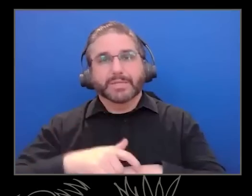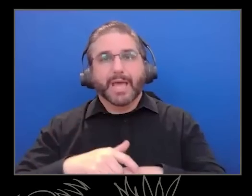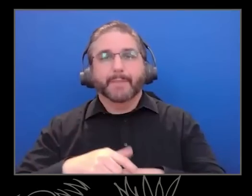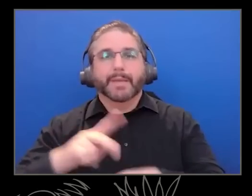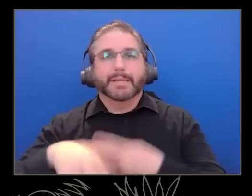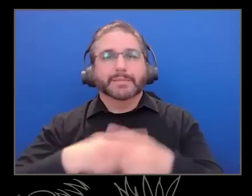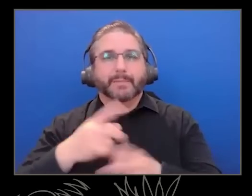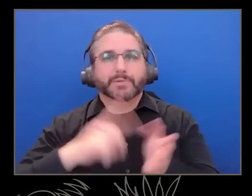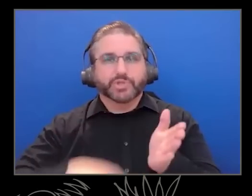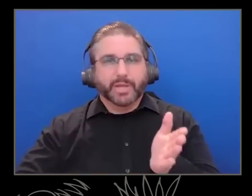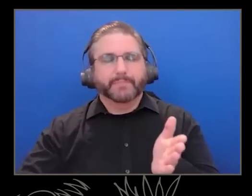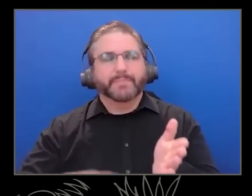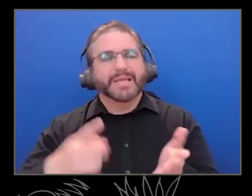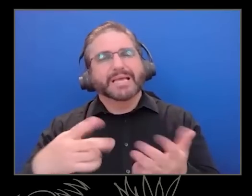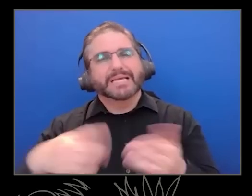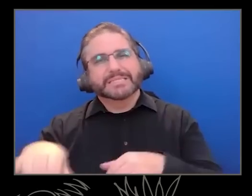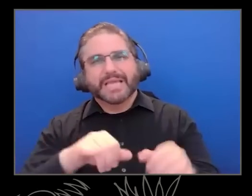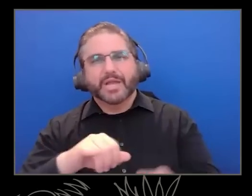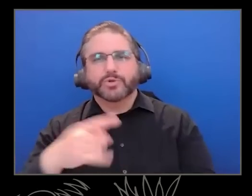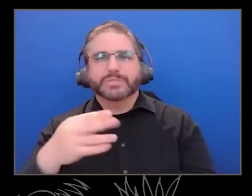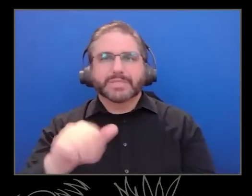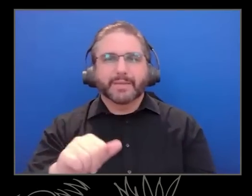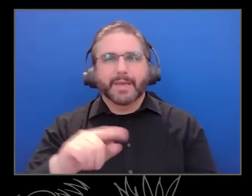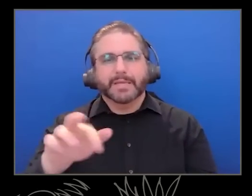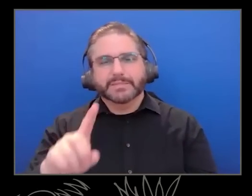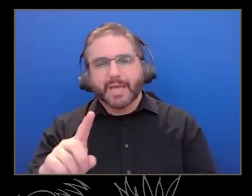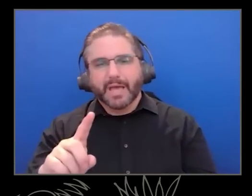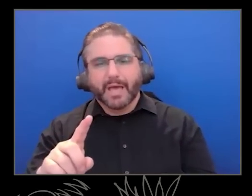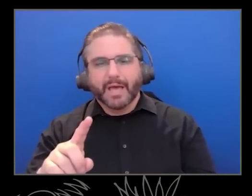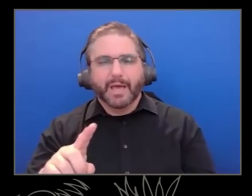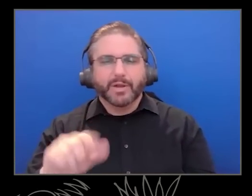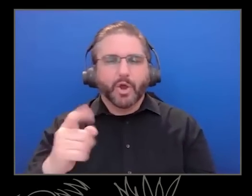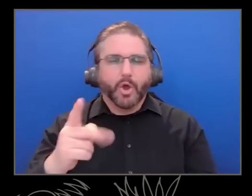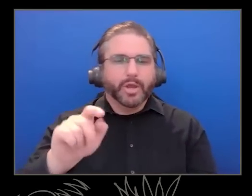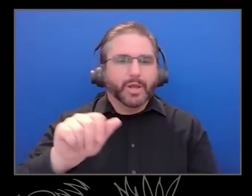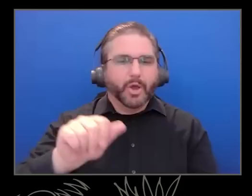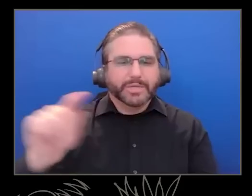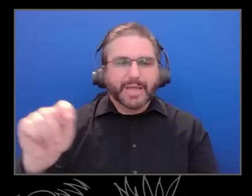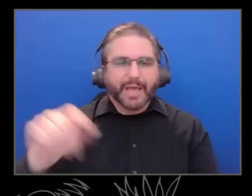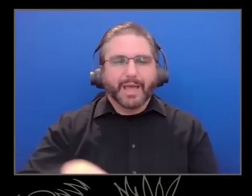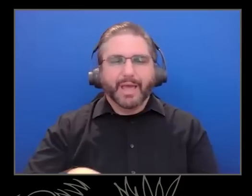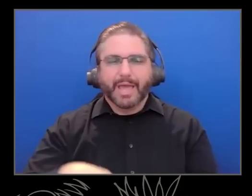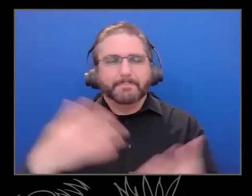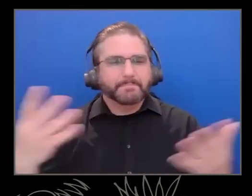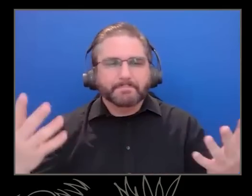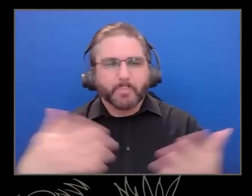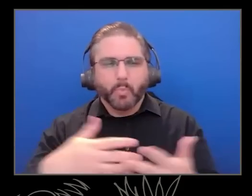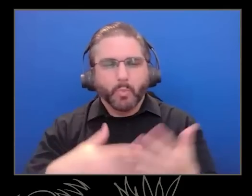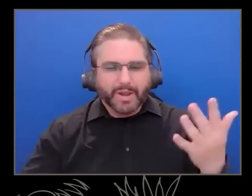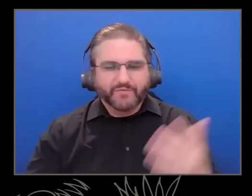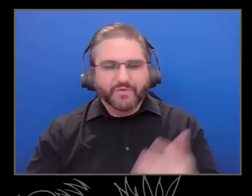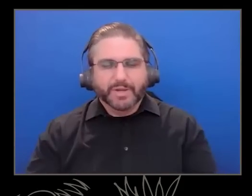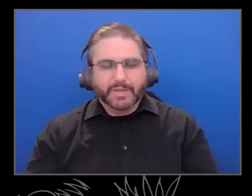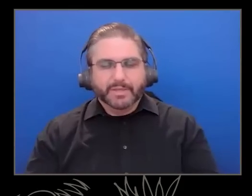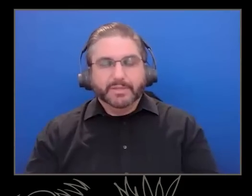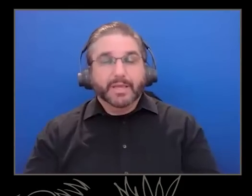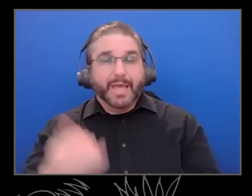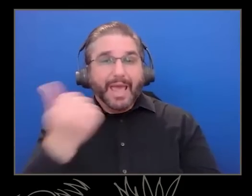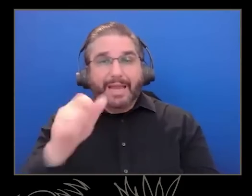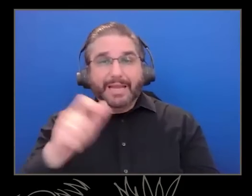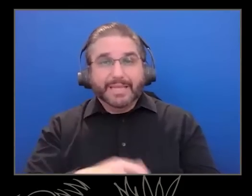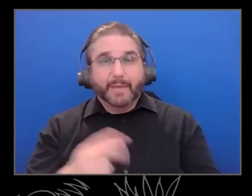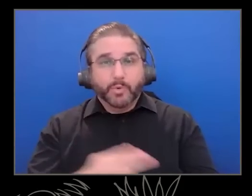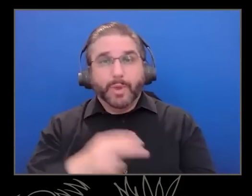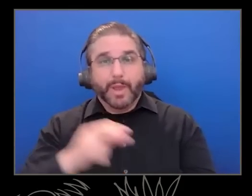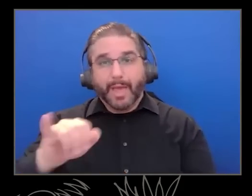using something like standard schema, Zod, archetype, effect schema, validbot, whatever it is, anytime you're doing I/O, whether